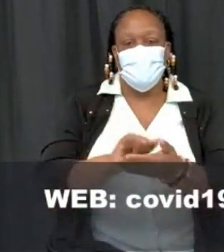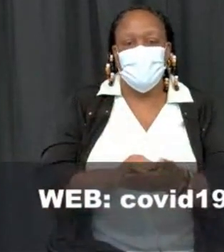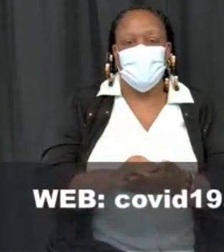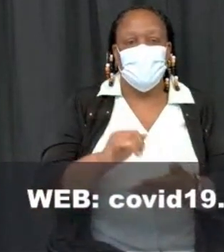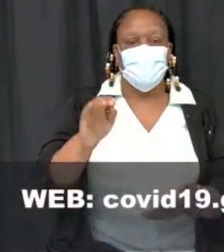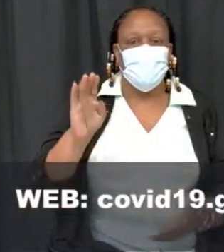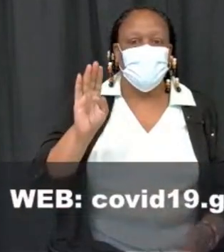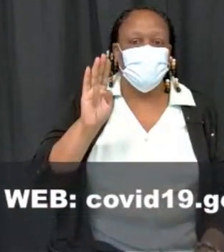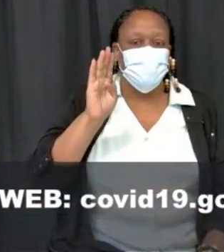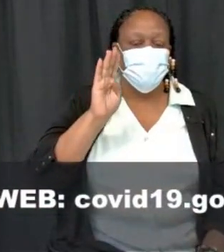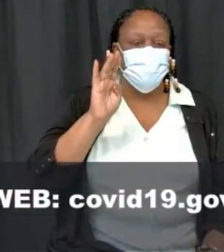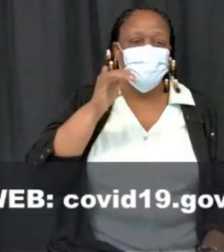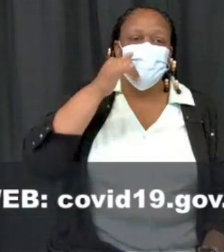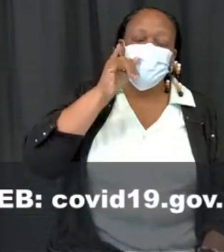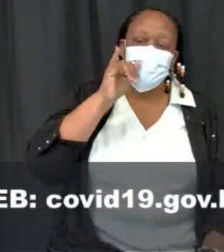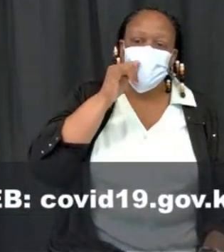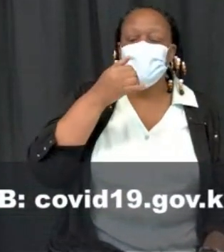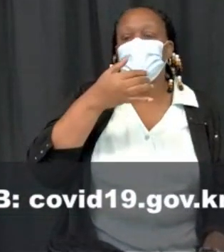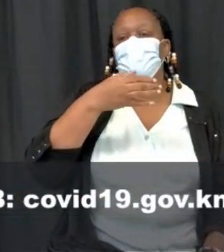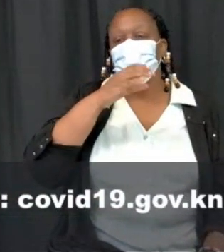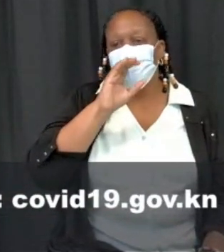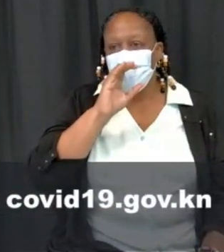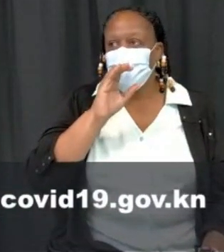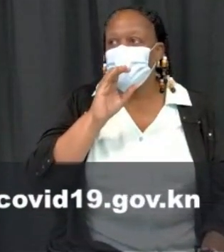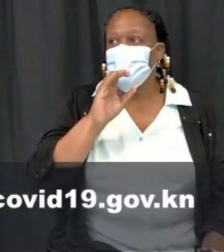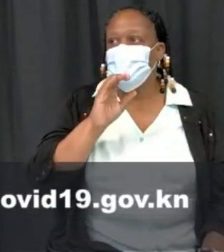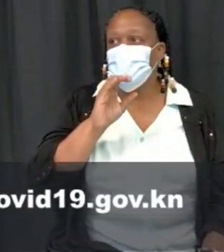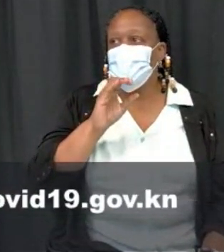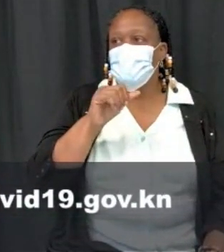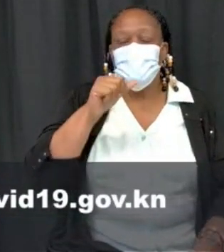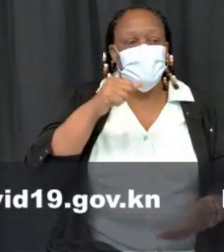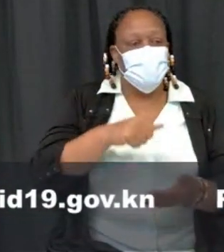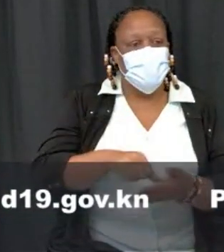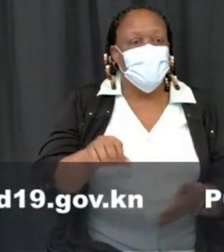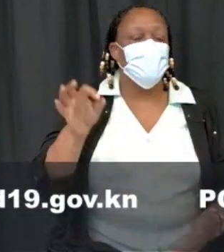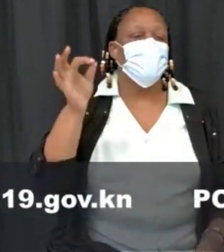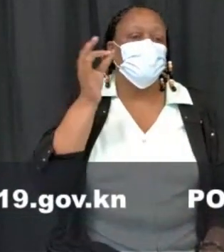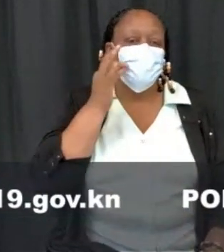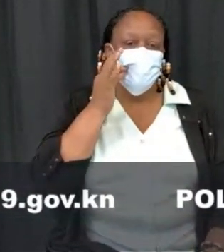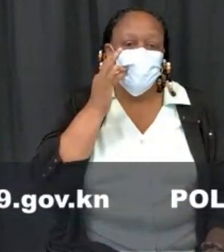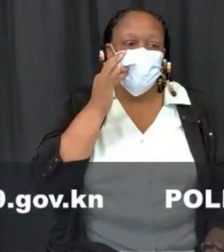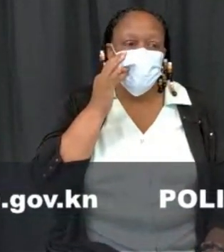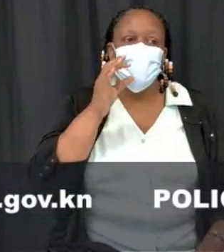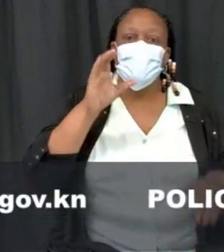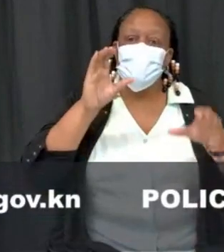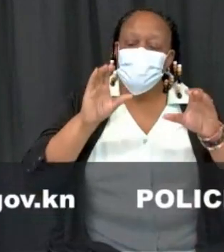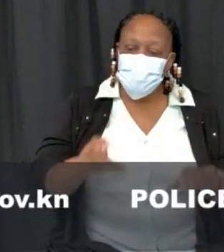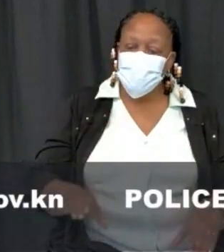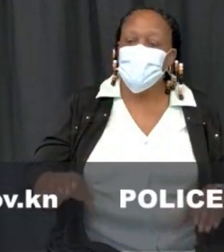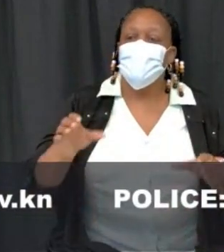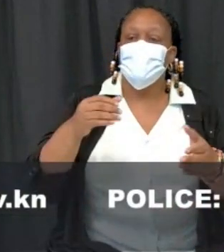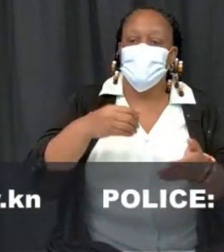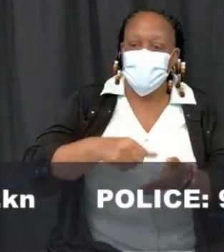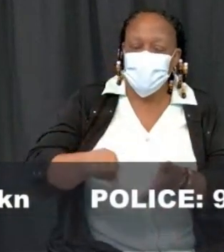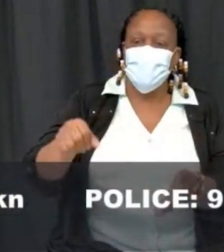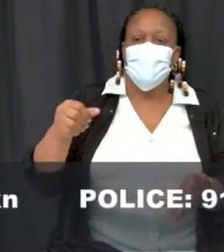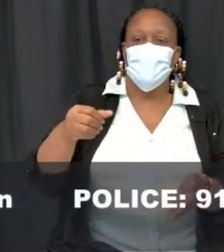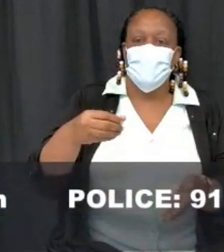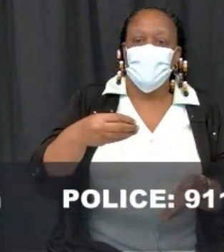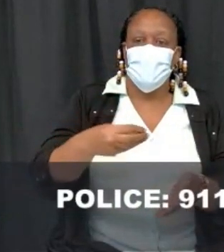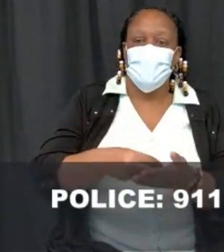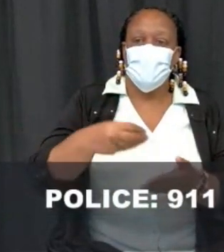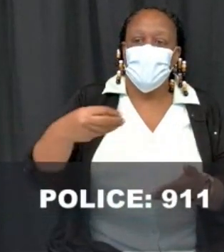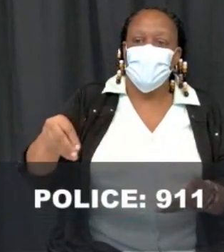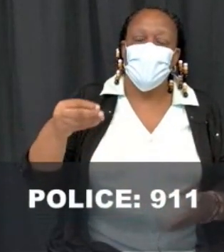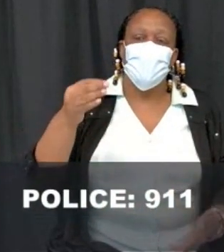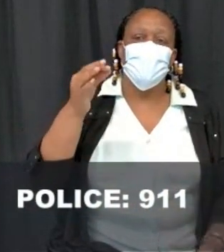the interest of public health. If you sell food as well at your bar, you may continue the sale of food, but only